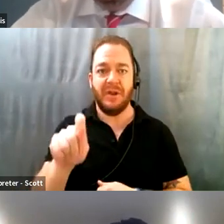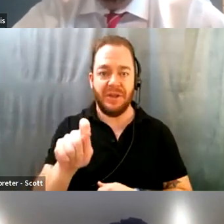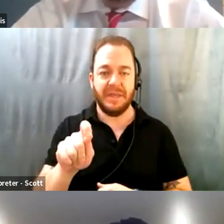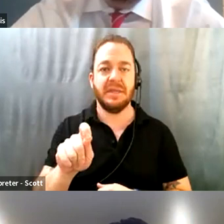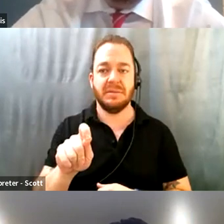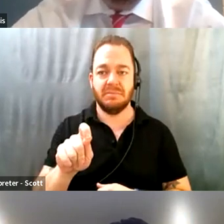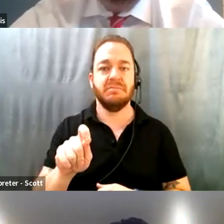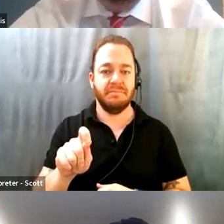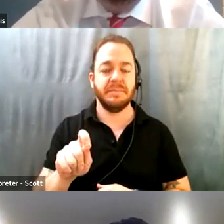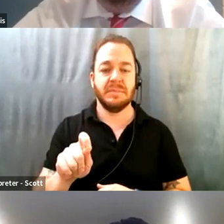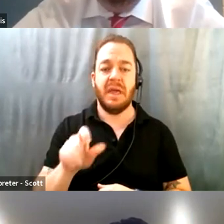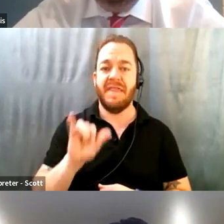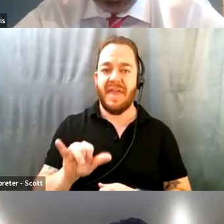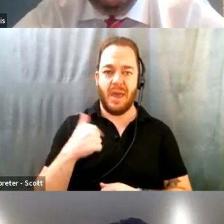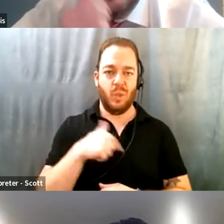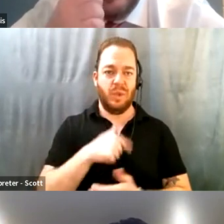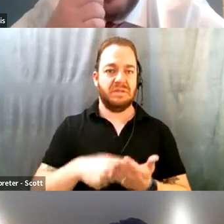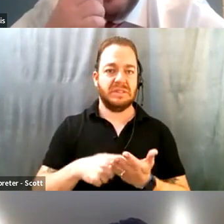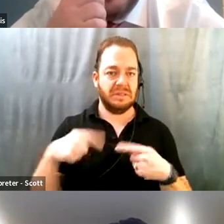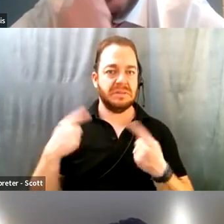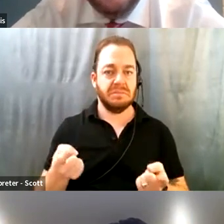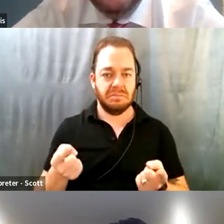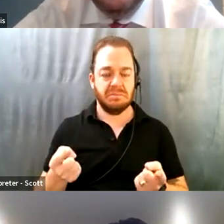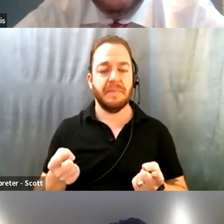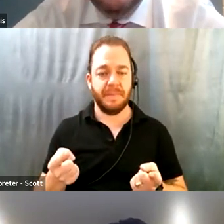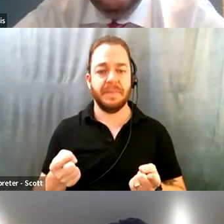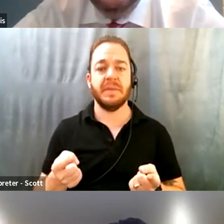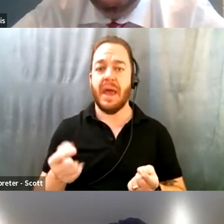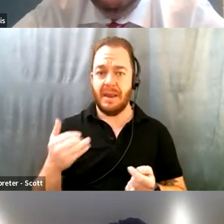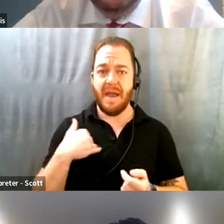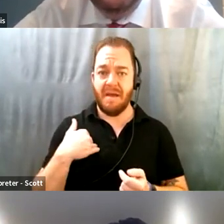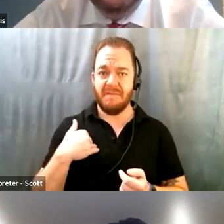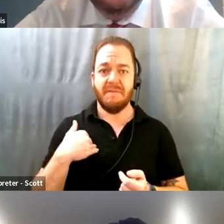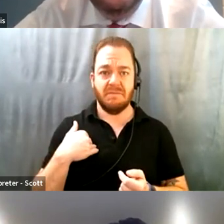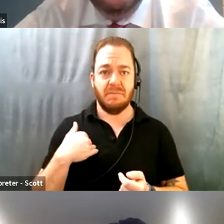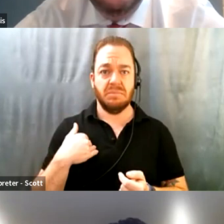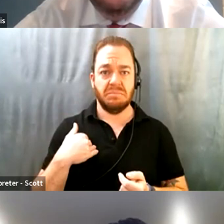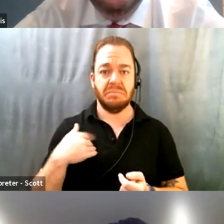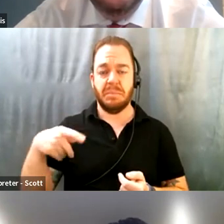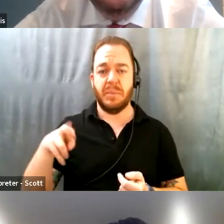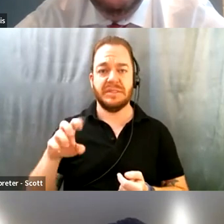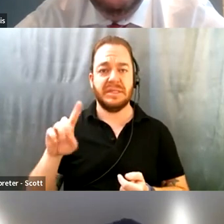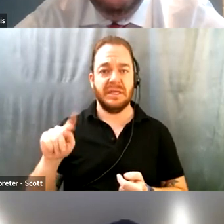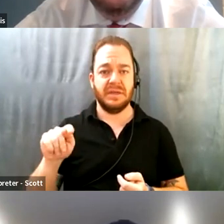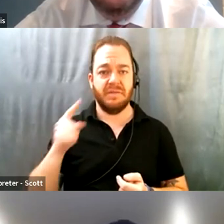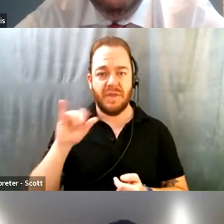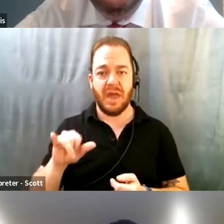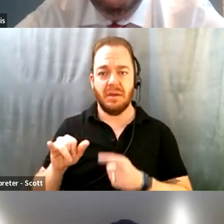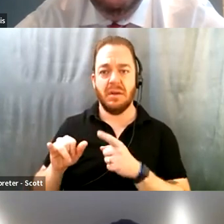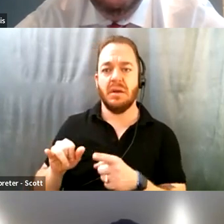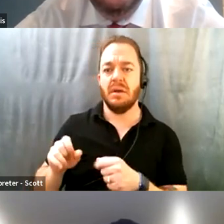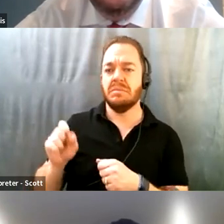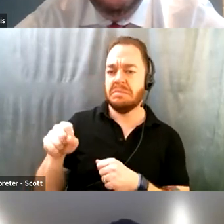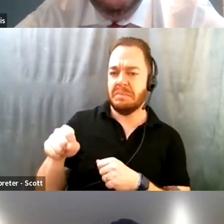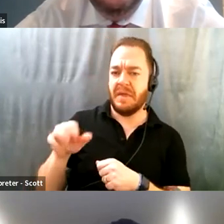Yeah. Mm-hmm. Well, I mean, that's what we've been talking about anyway. And there's precedent for that. So, yeah. That's not quite the approach. Wearing